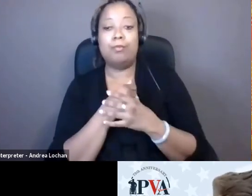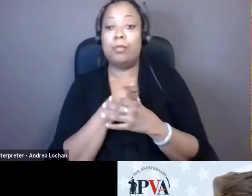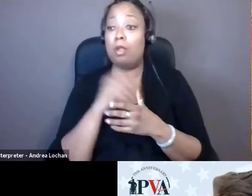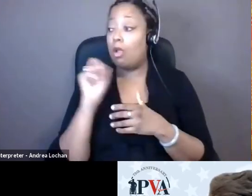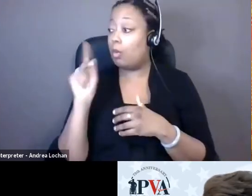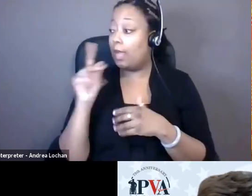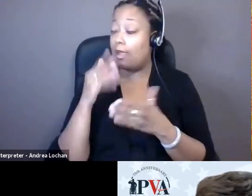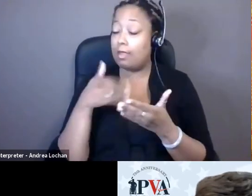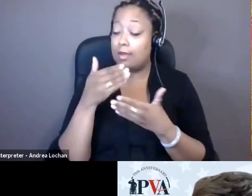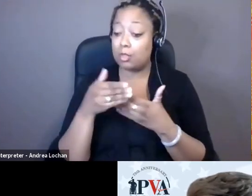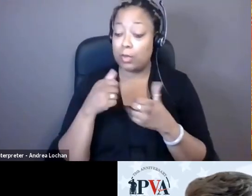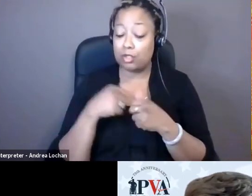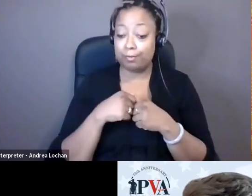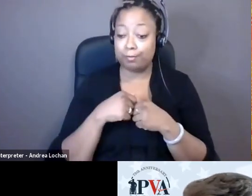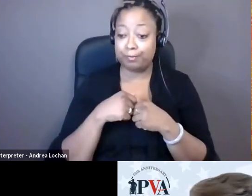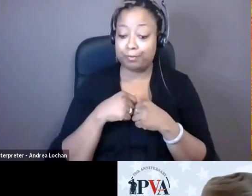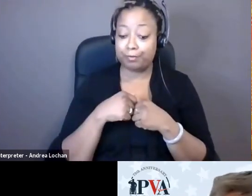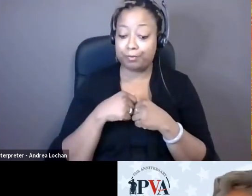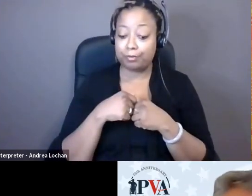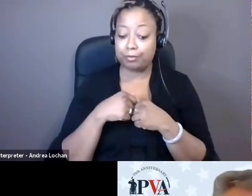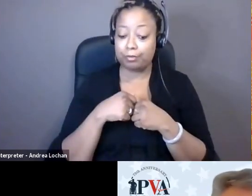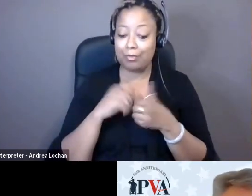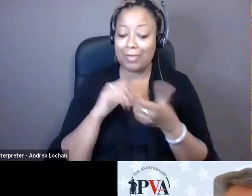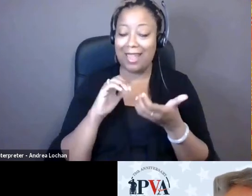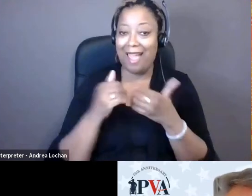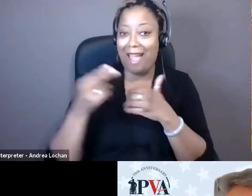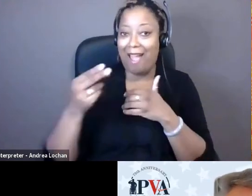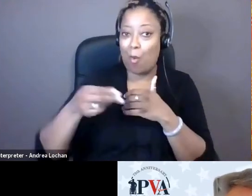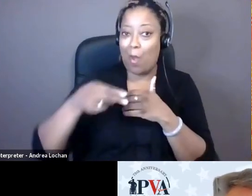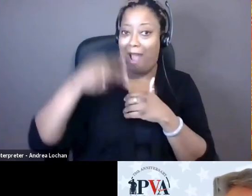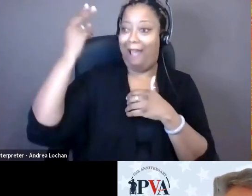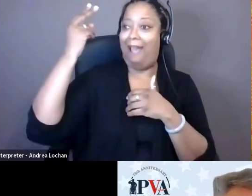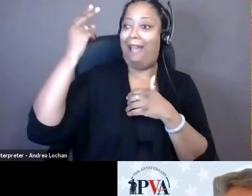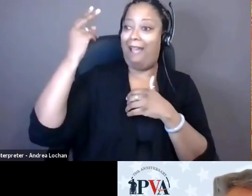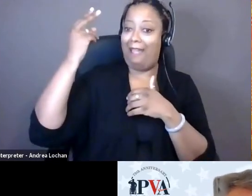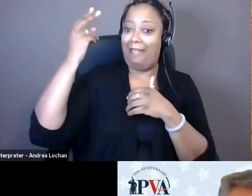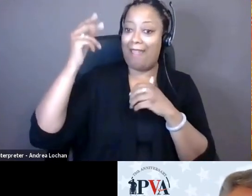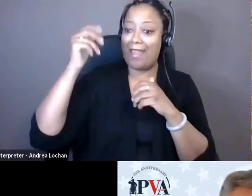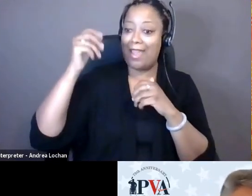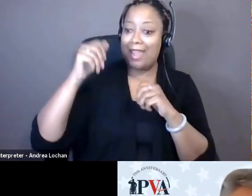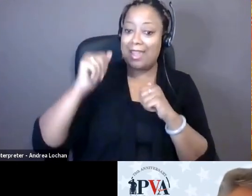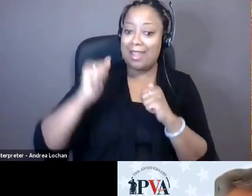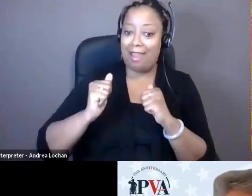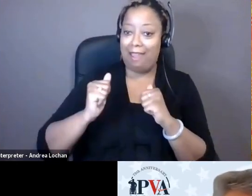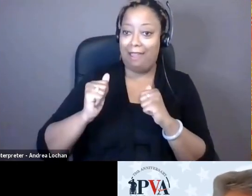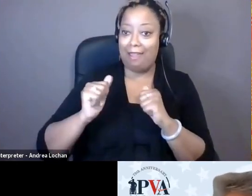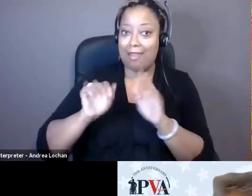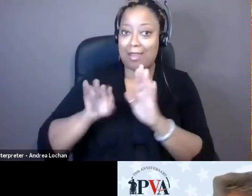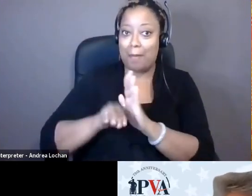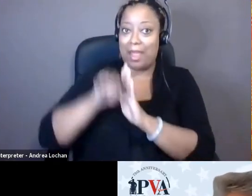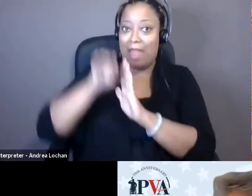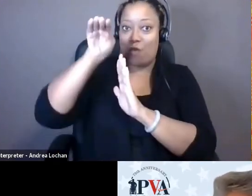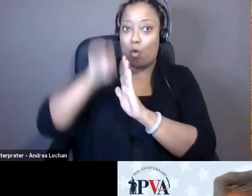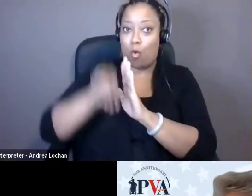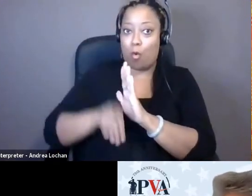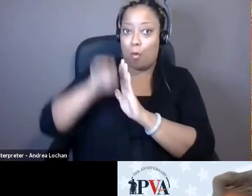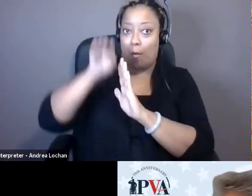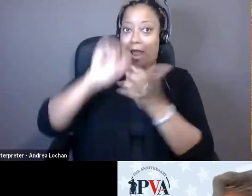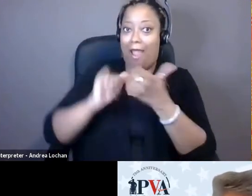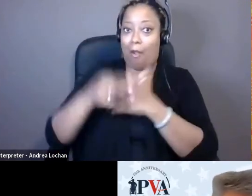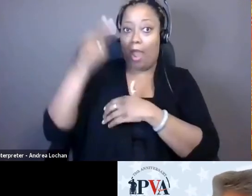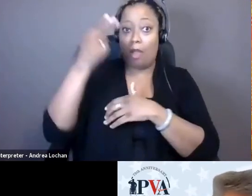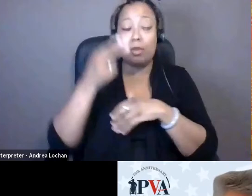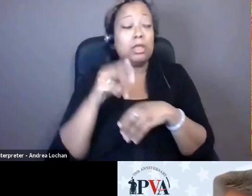next question. How high can a vertical platform lift go? A